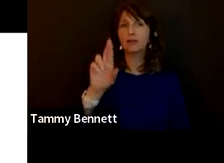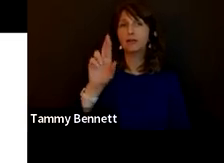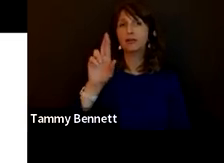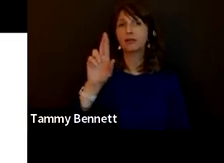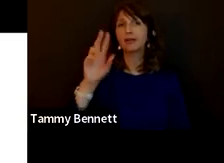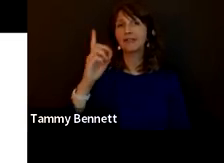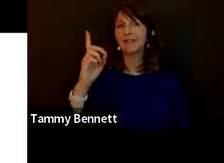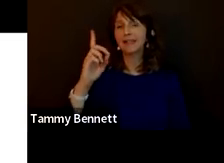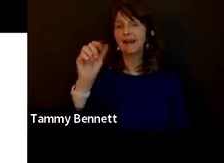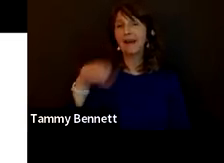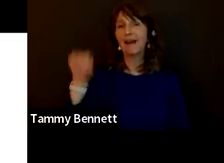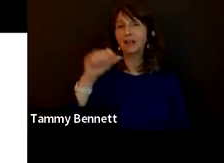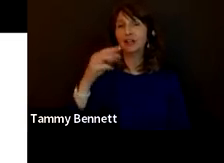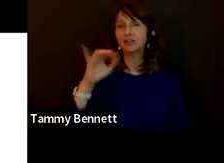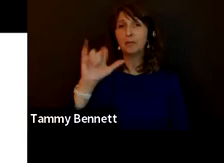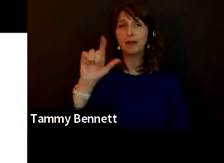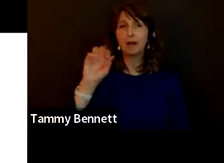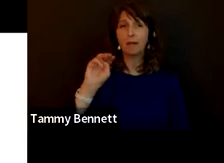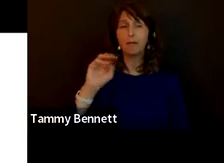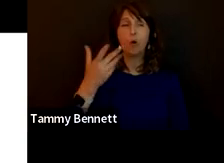Or you can give me a call at